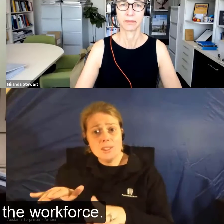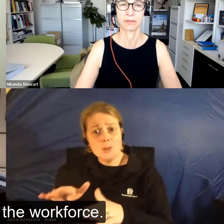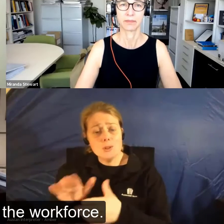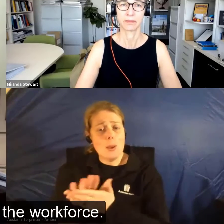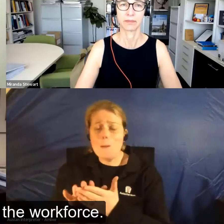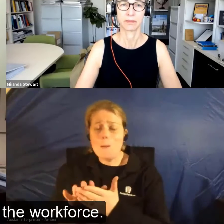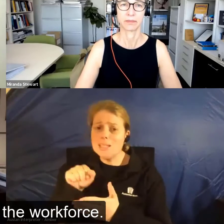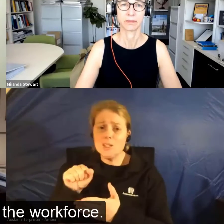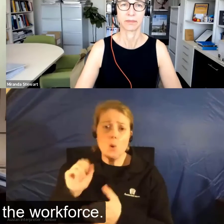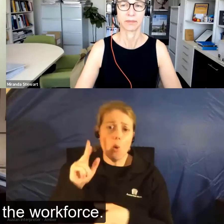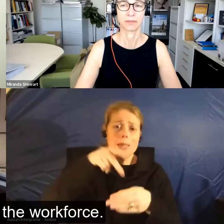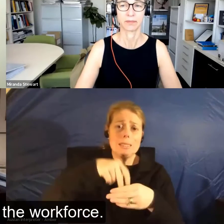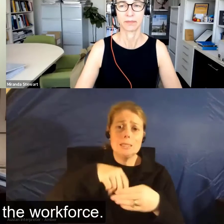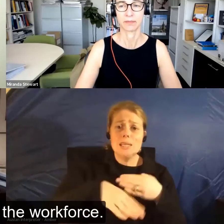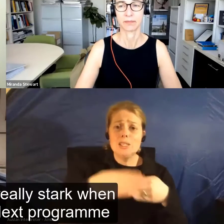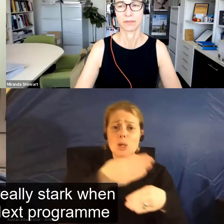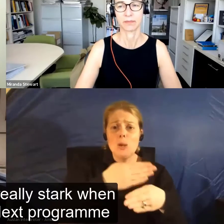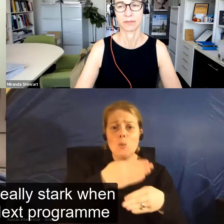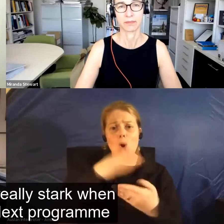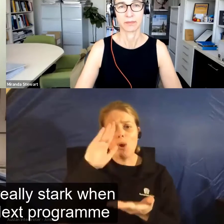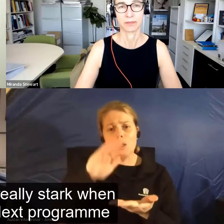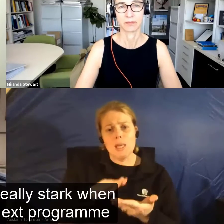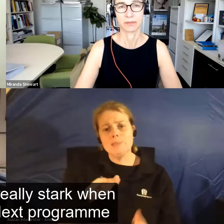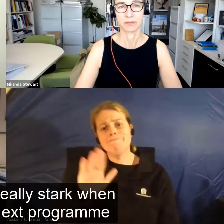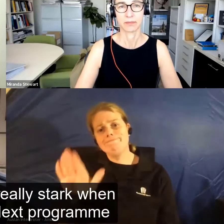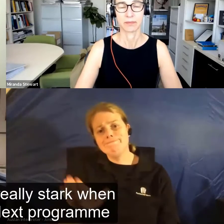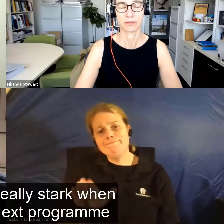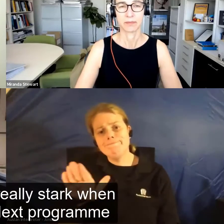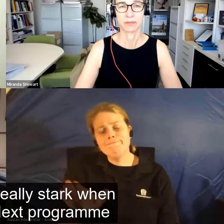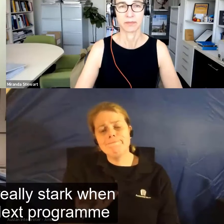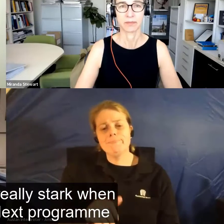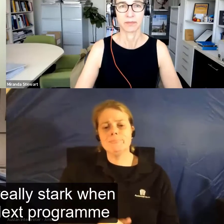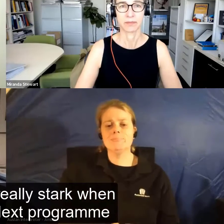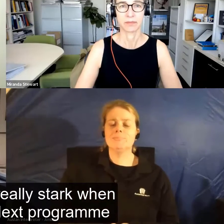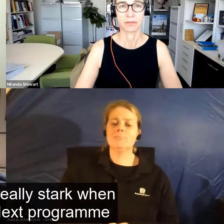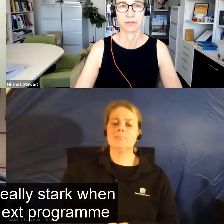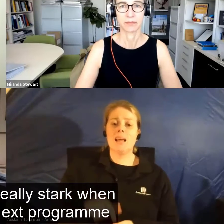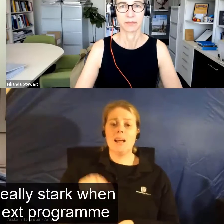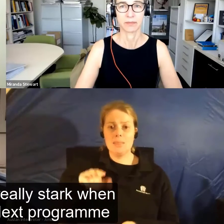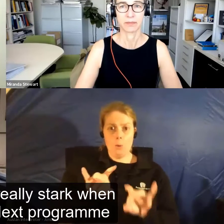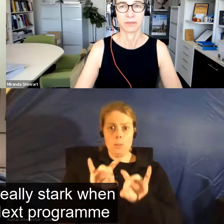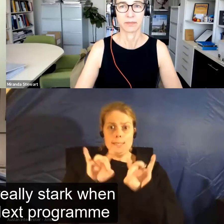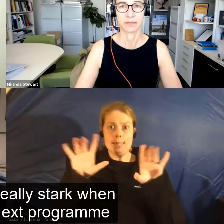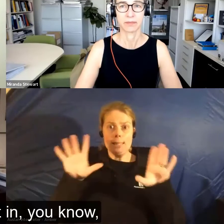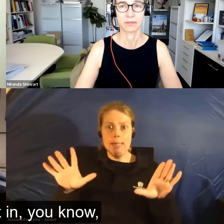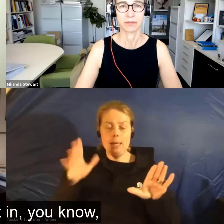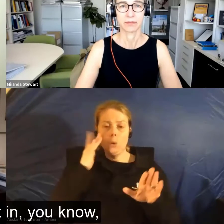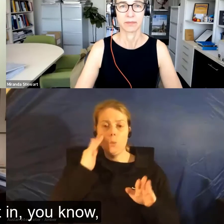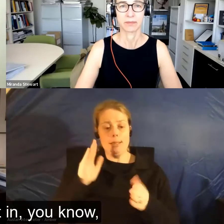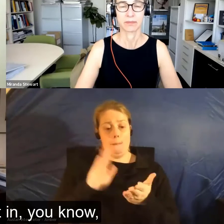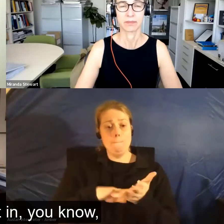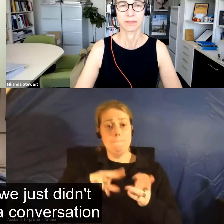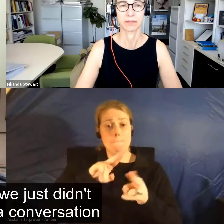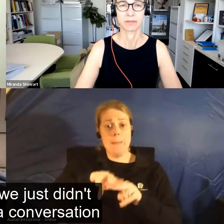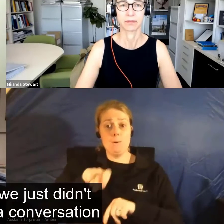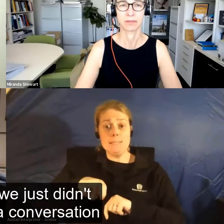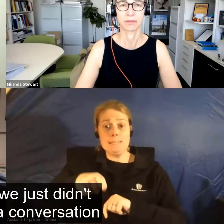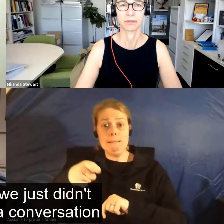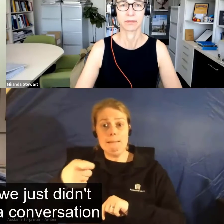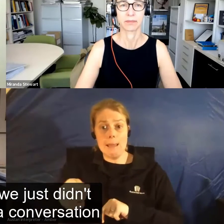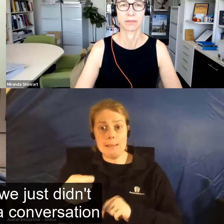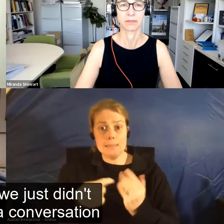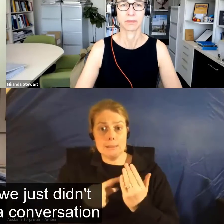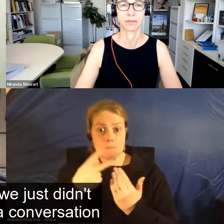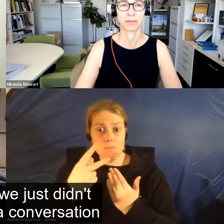you know, in the workforce. And that was really stark when that Parents Next program was brought in, you know, like where we